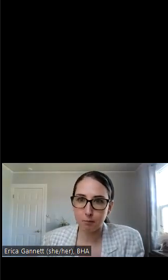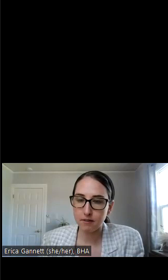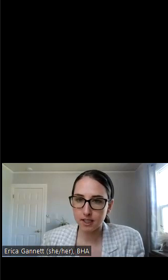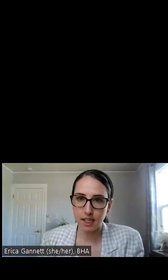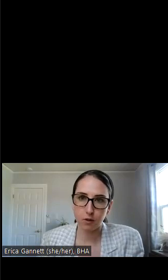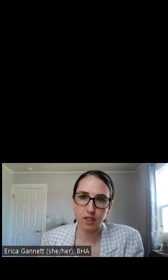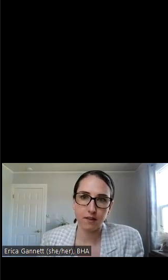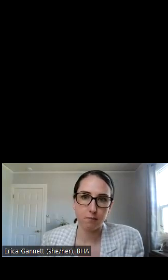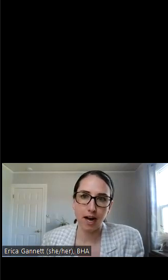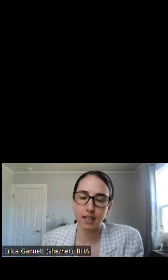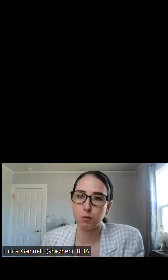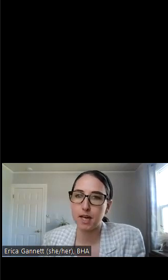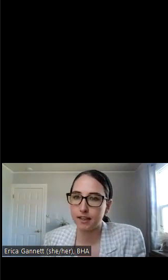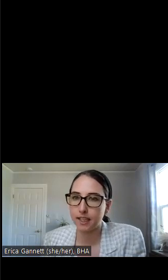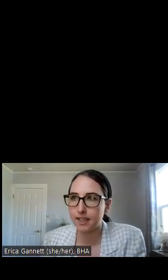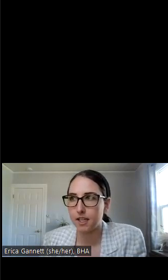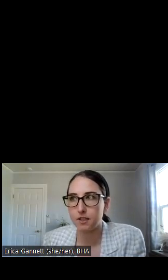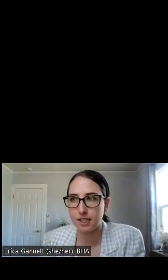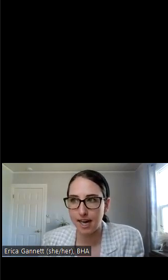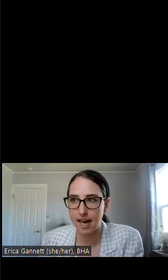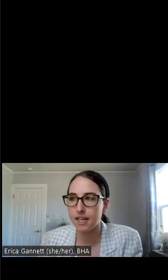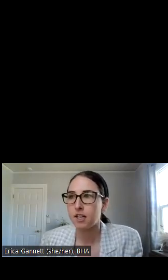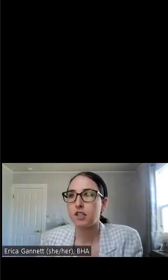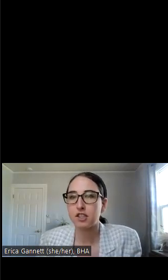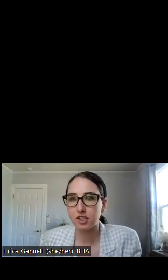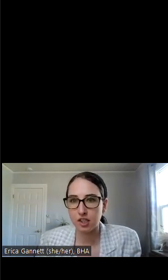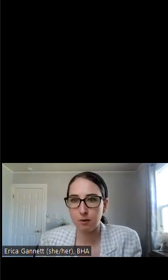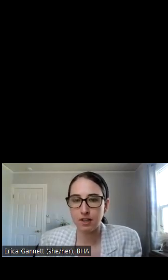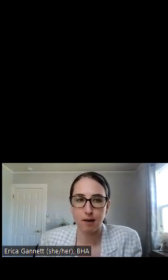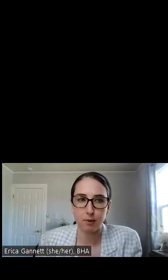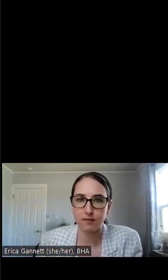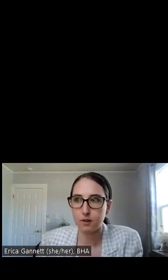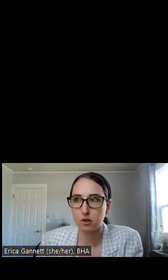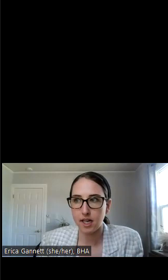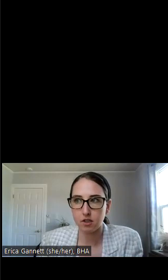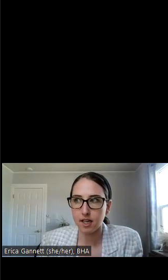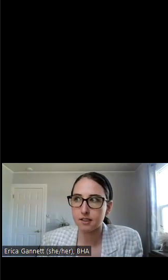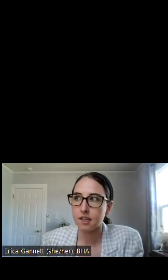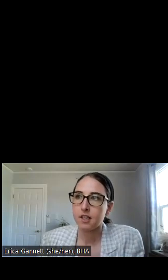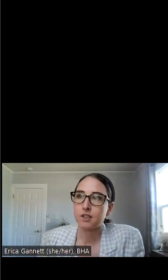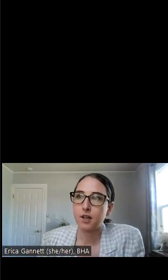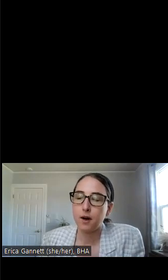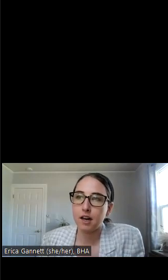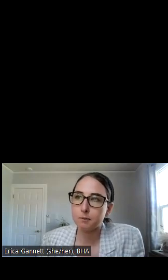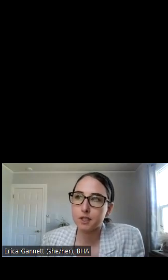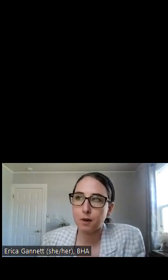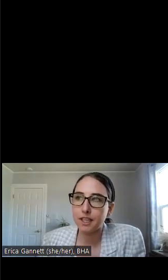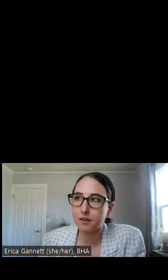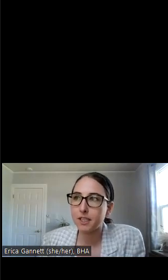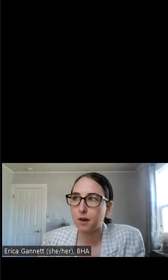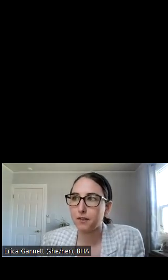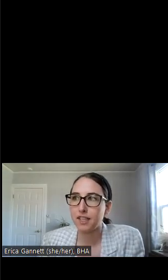updates and previous stakeholder feedback, and we'll be highlighting that today. Just to start with a couple of those changes. So House